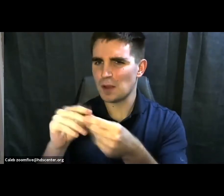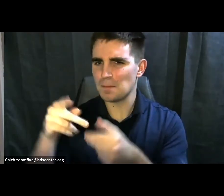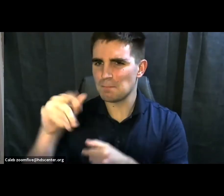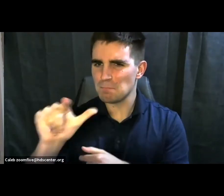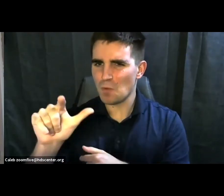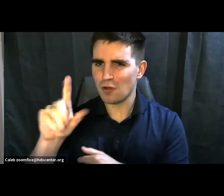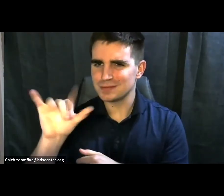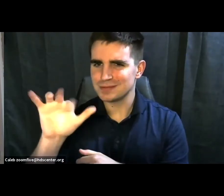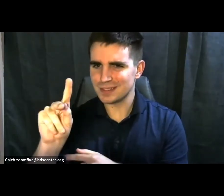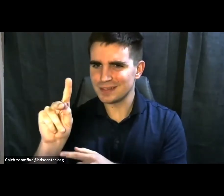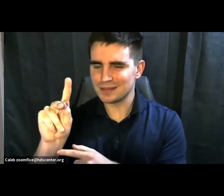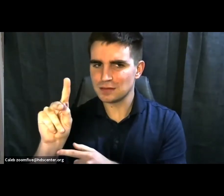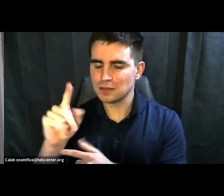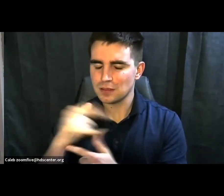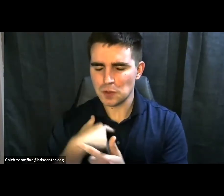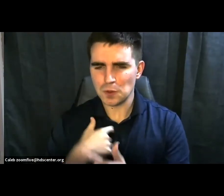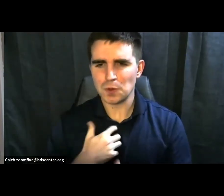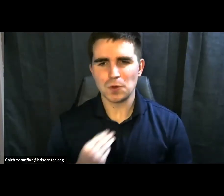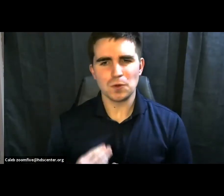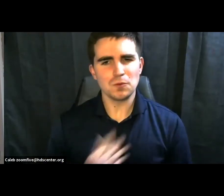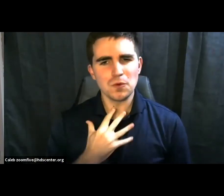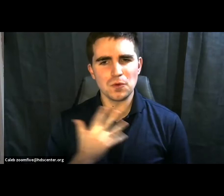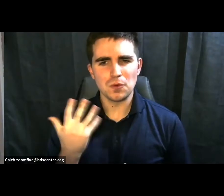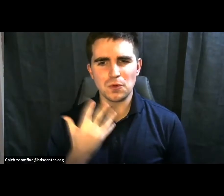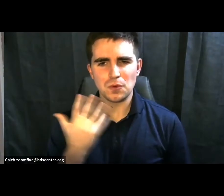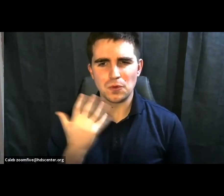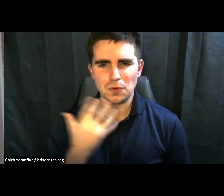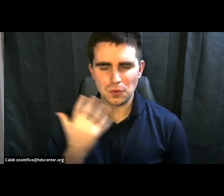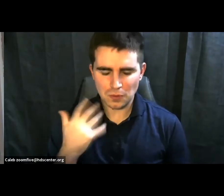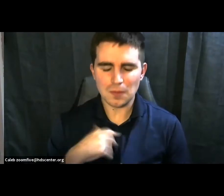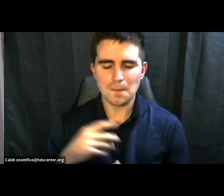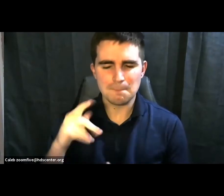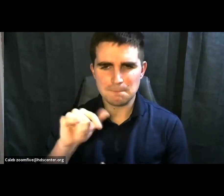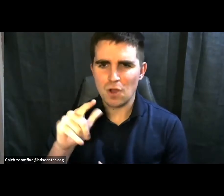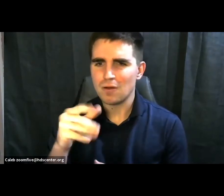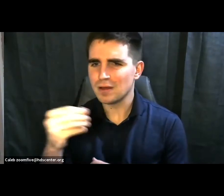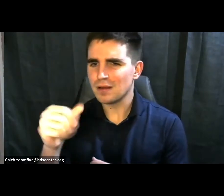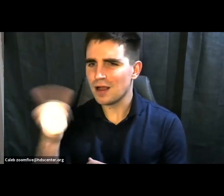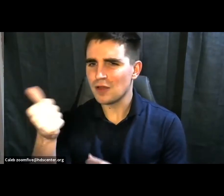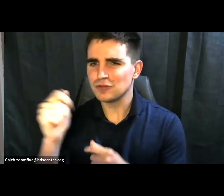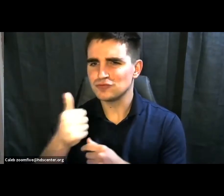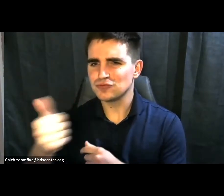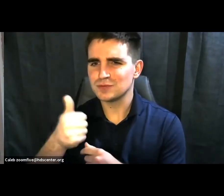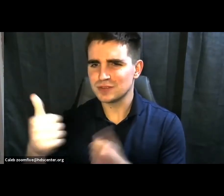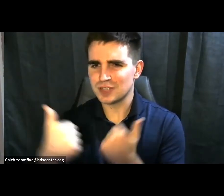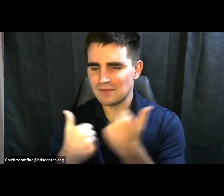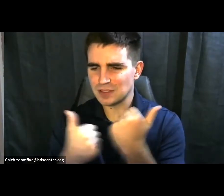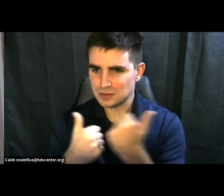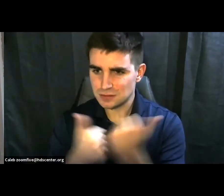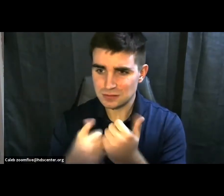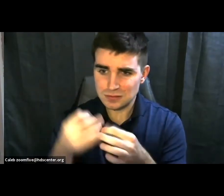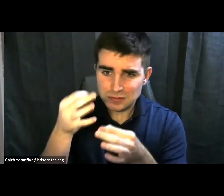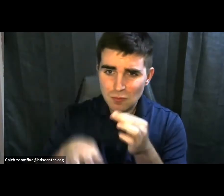profoundly moved by Paul and other transportation advocates' simple but profound assertion that reliable